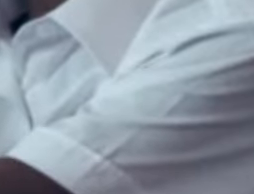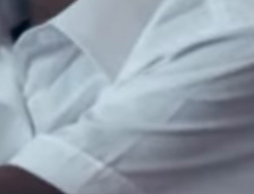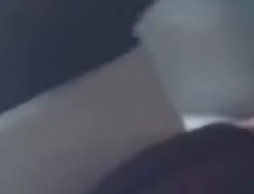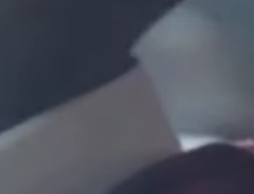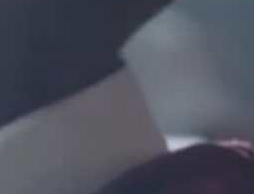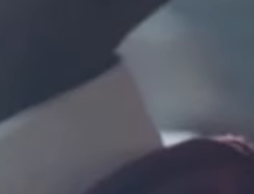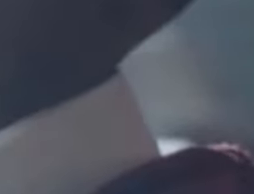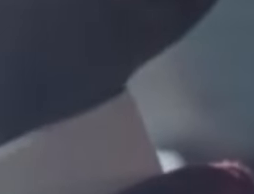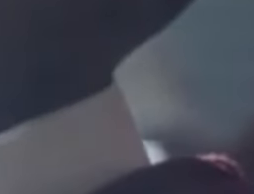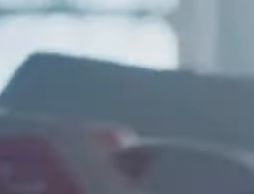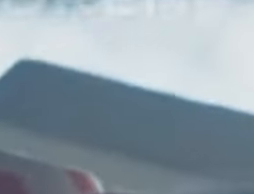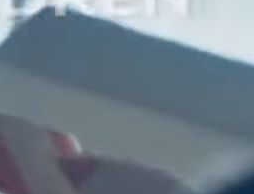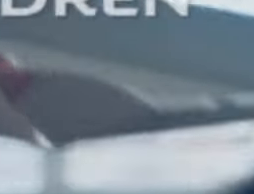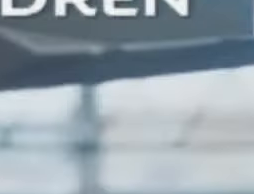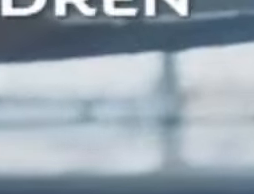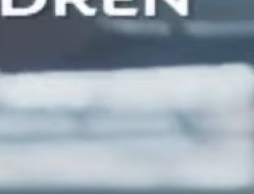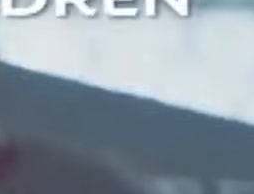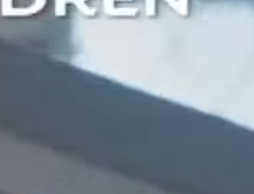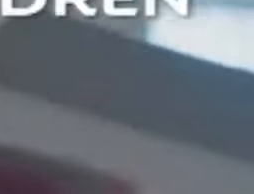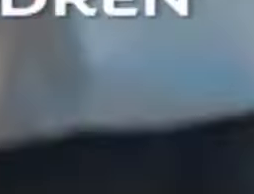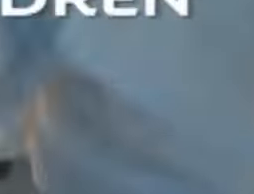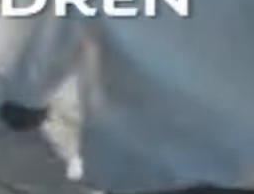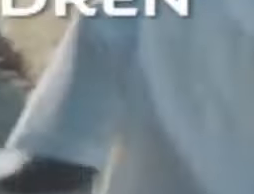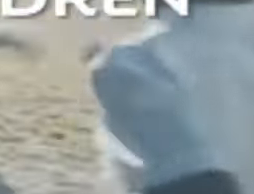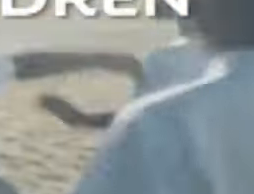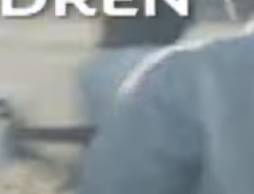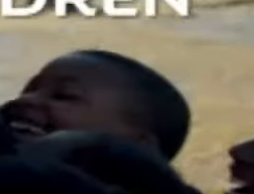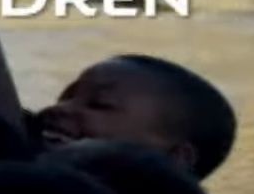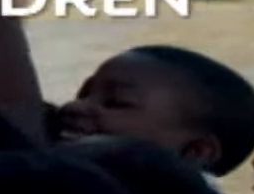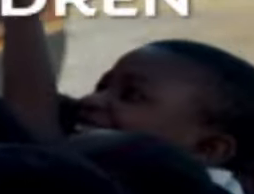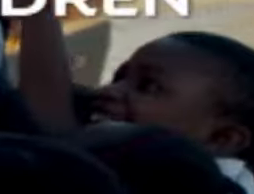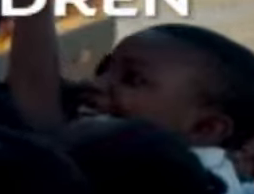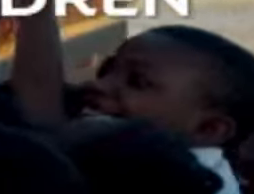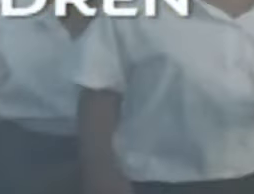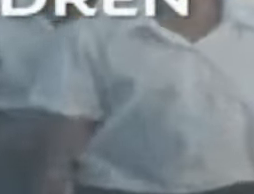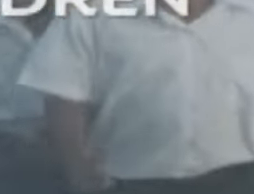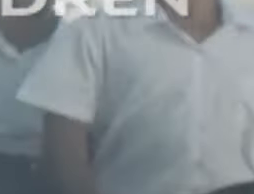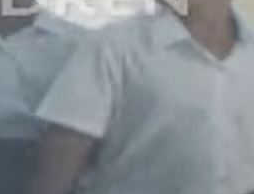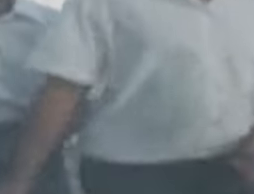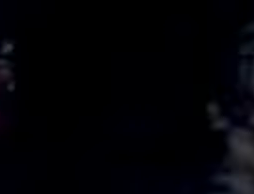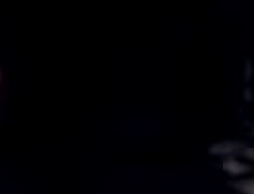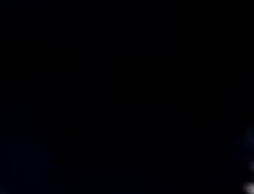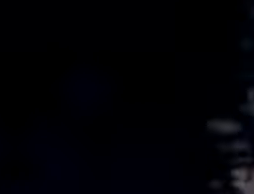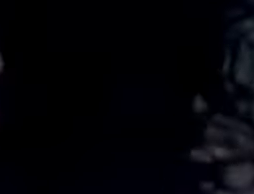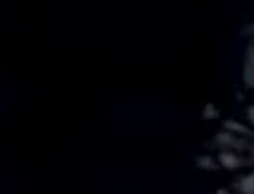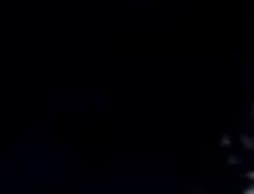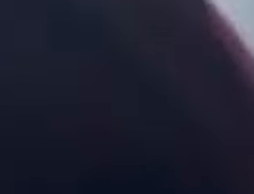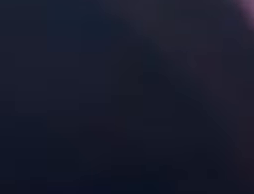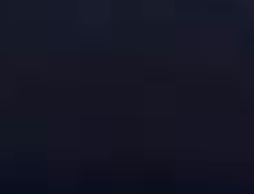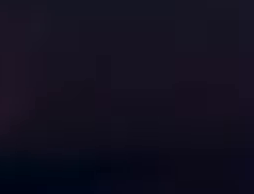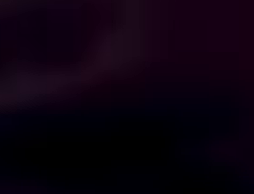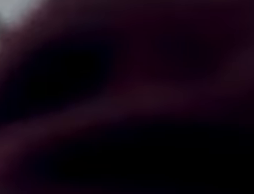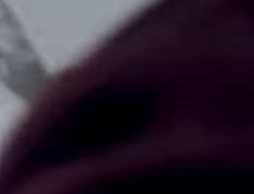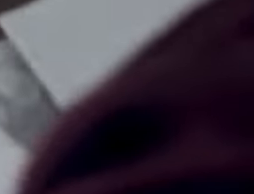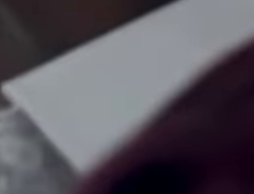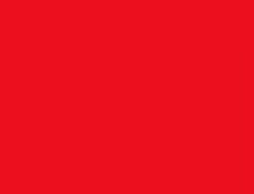to change a child's life, to be able to bring back that confidence about their smile, for me, is